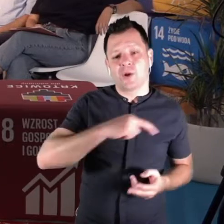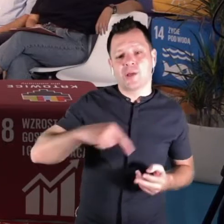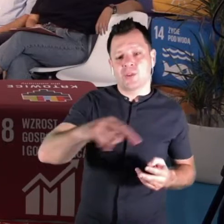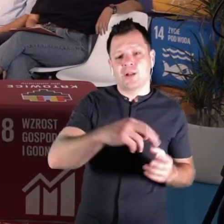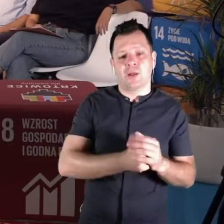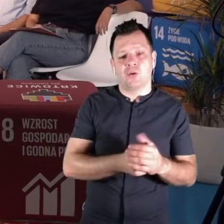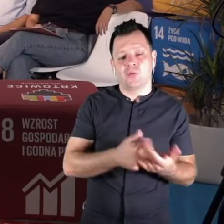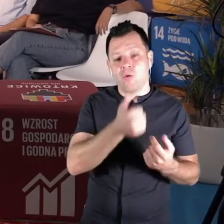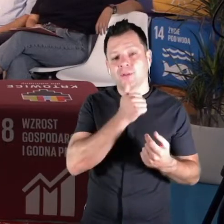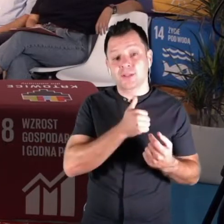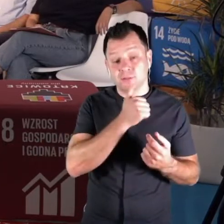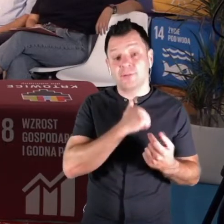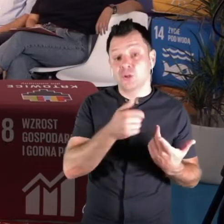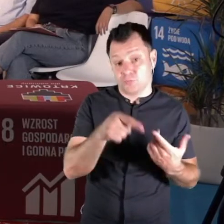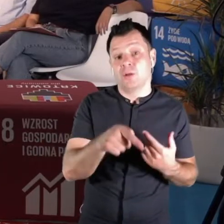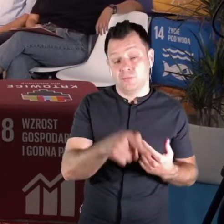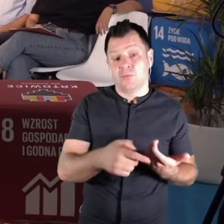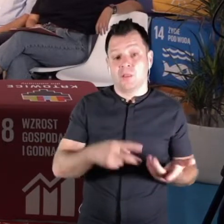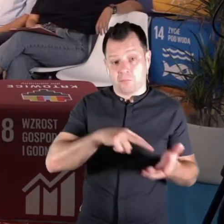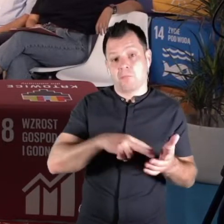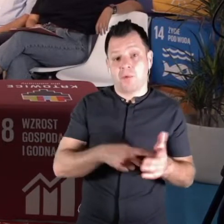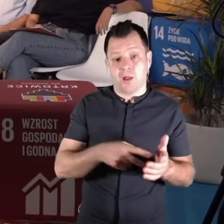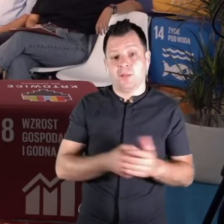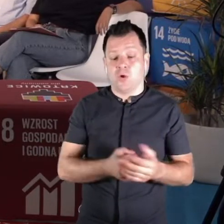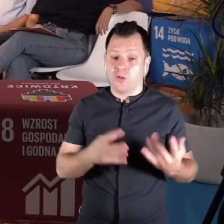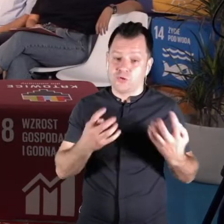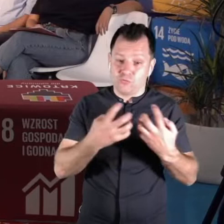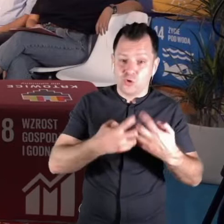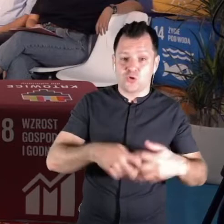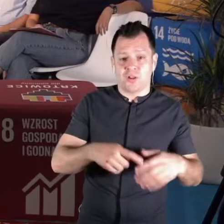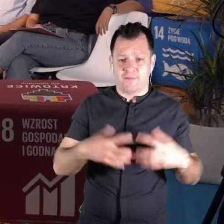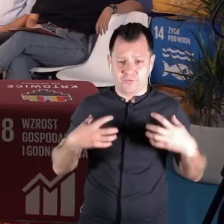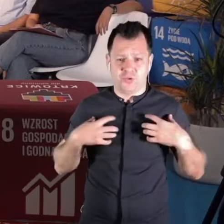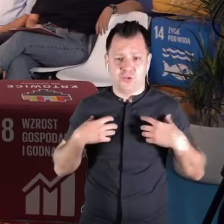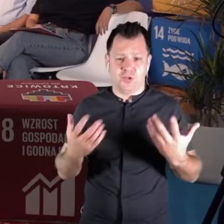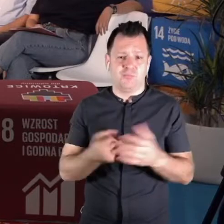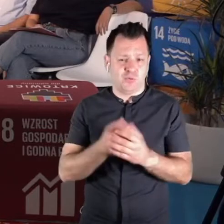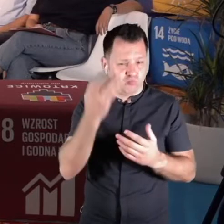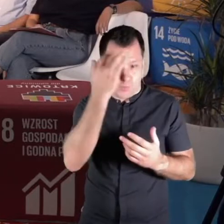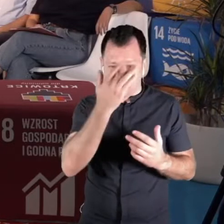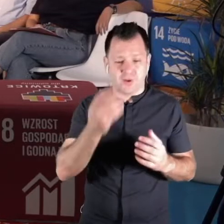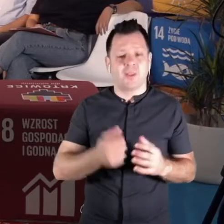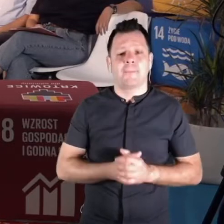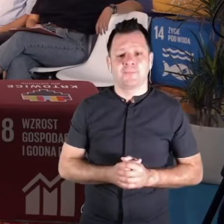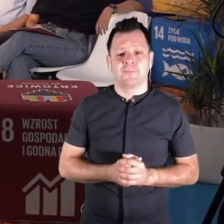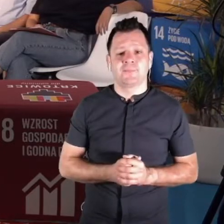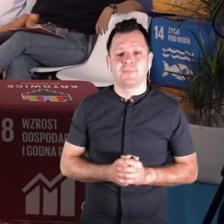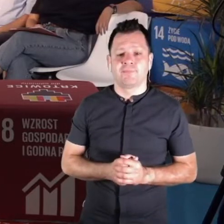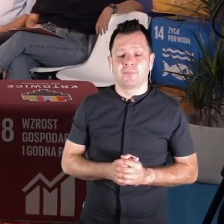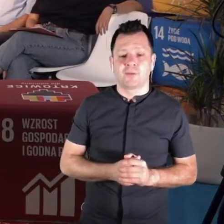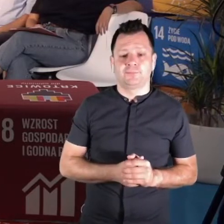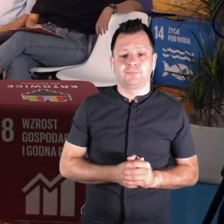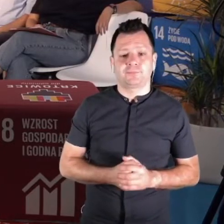true, to just like do this civic tech stuff. And we started with the public participation